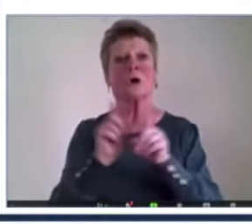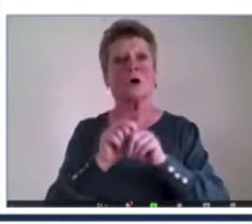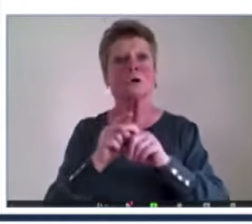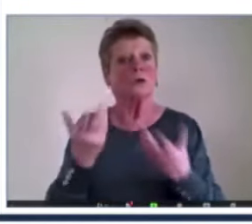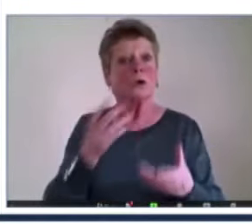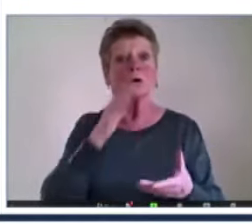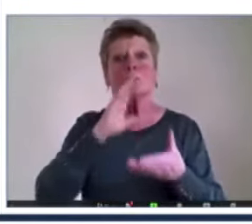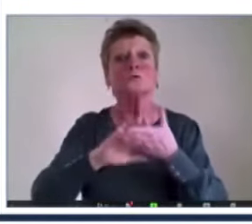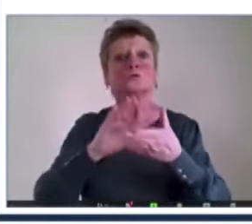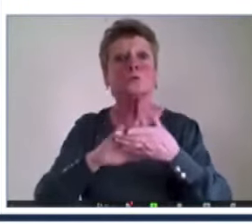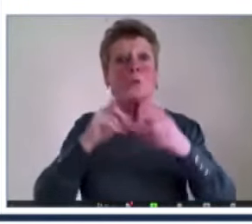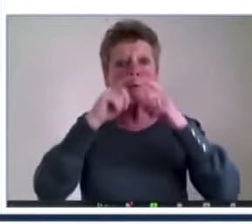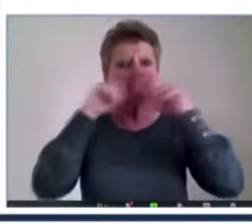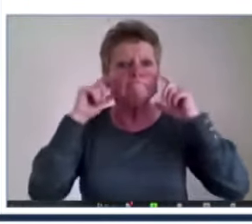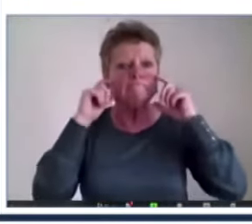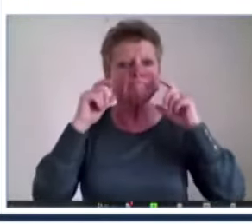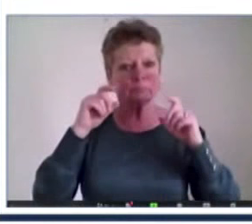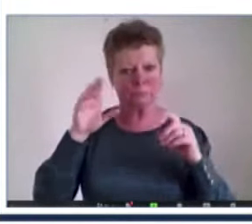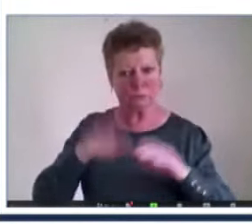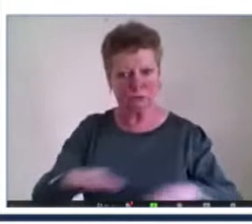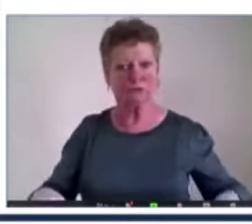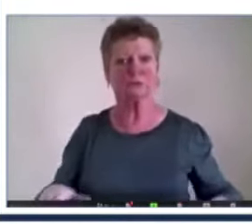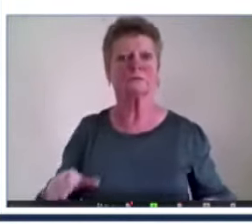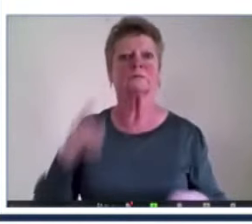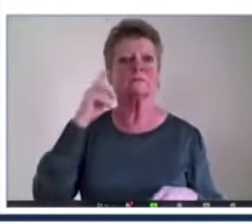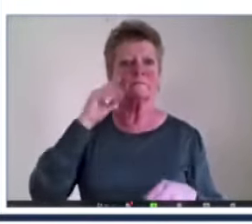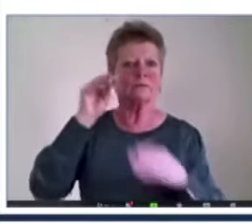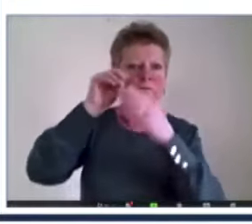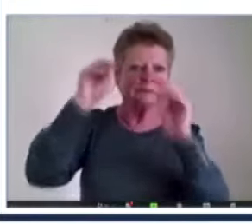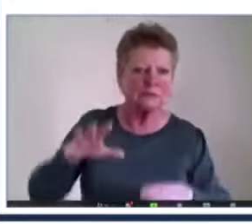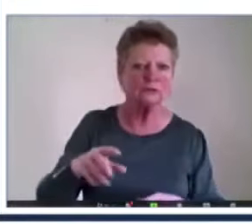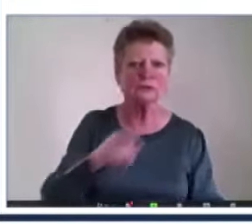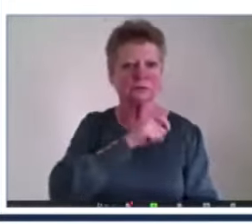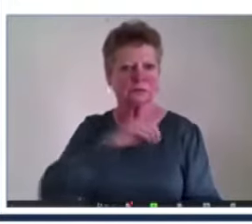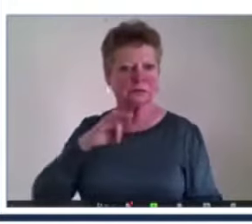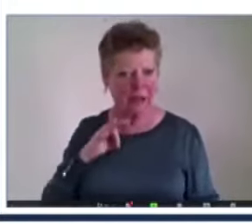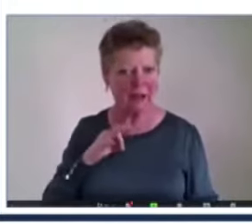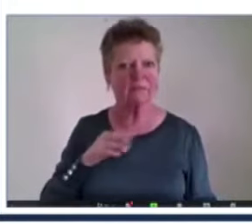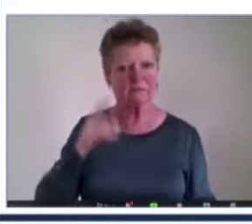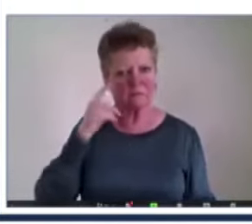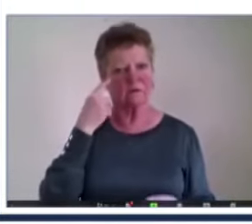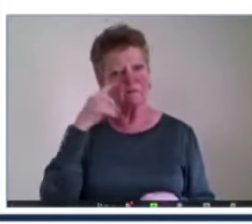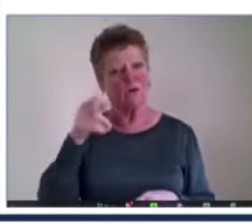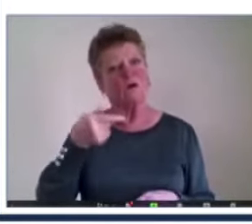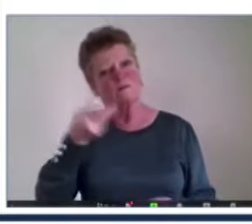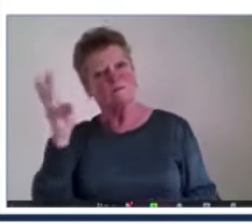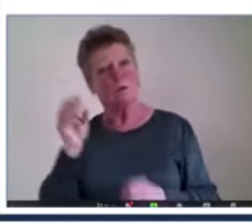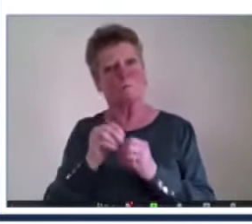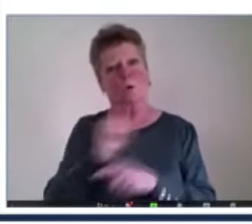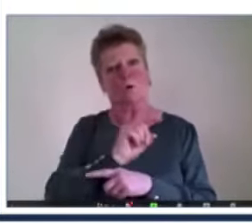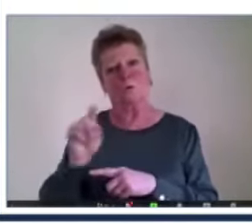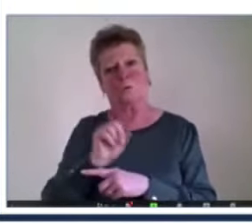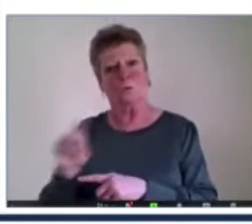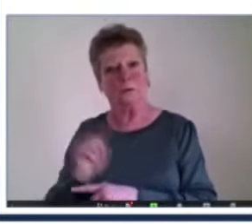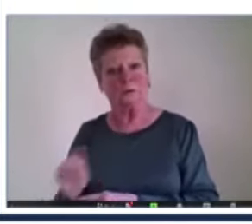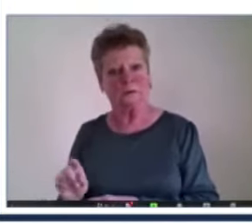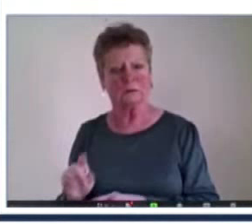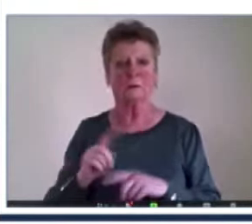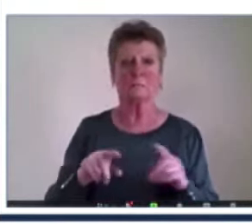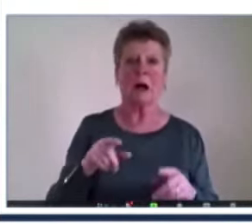schools for students, staff, and visitors for another few weeks, although all other school-related measures will end on